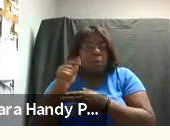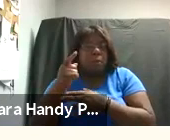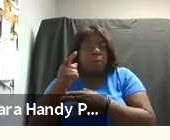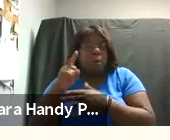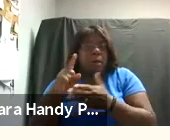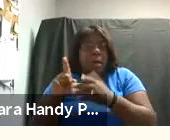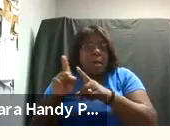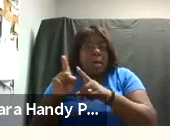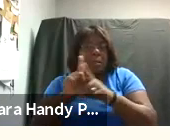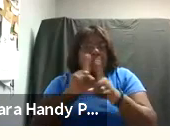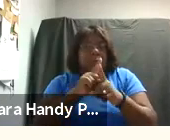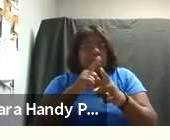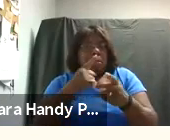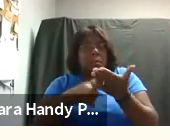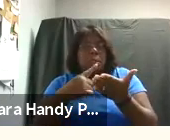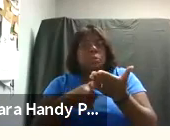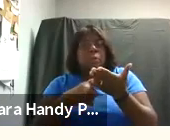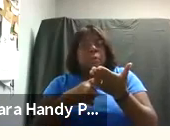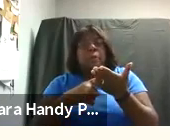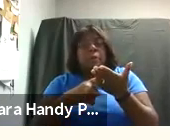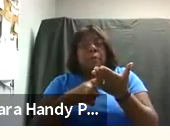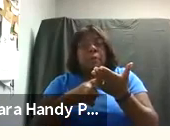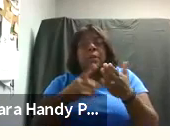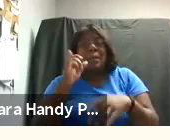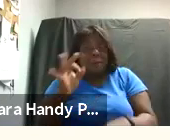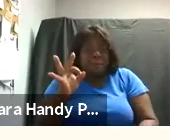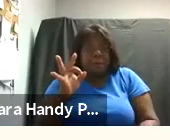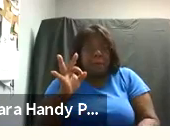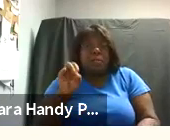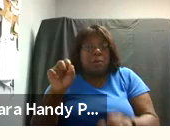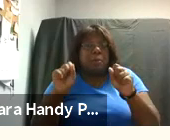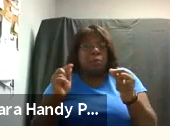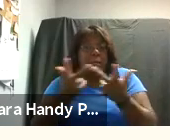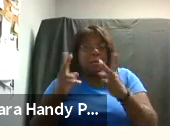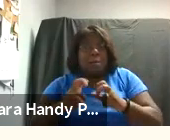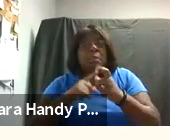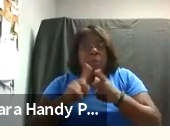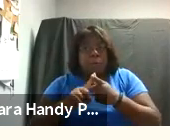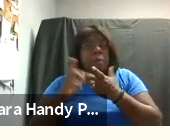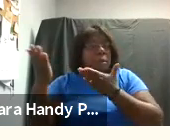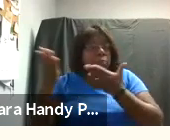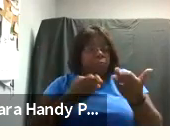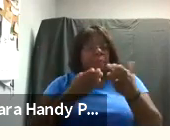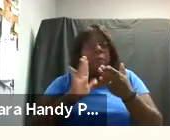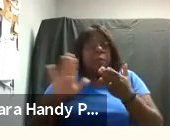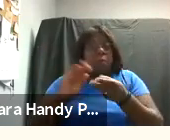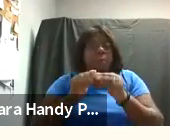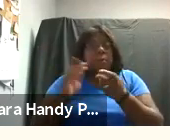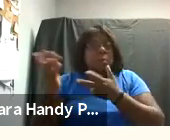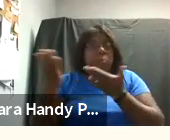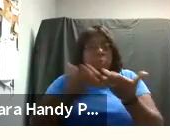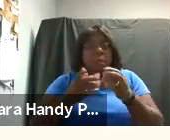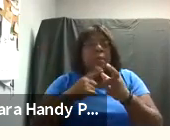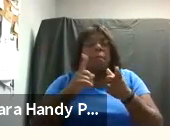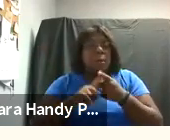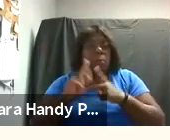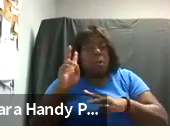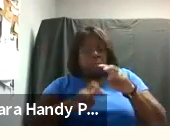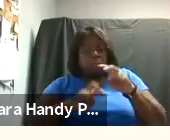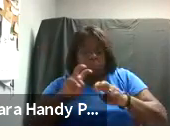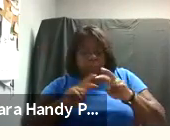if DARS has been able to do any kind of analysis, they can bring the statistics that they have to us, and then we can evaluate